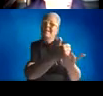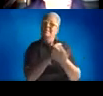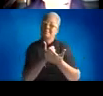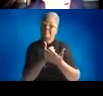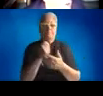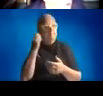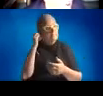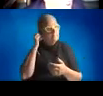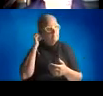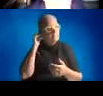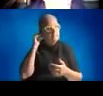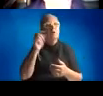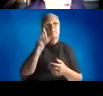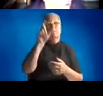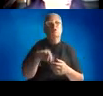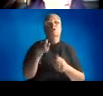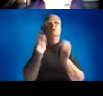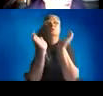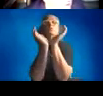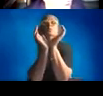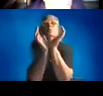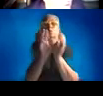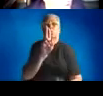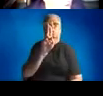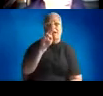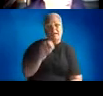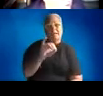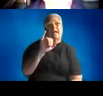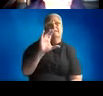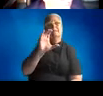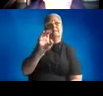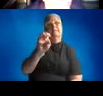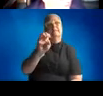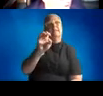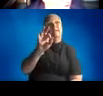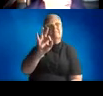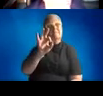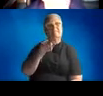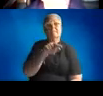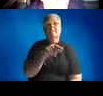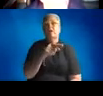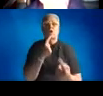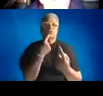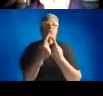UNICEF who's going to tell us a bit more about their collecting of data that they're doing.